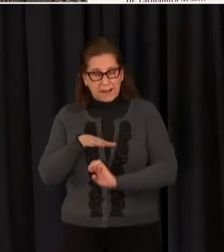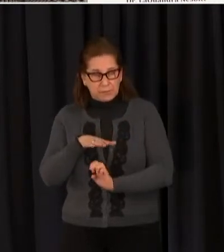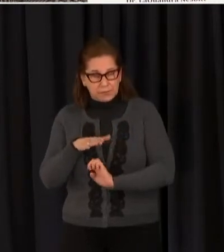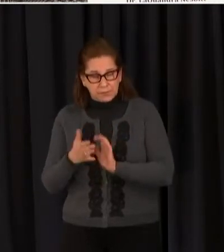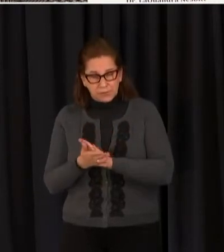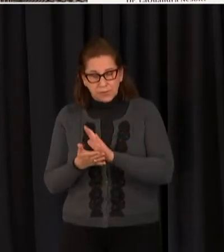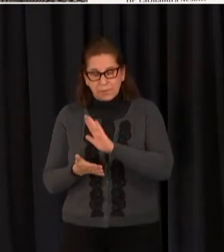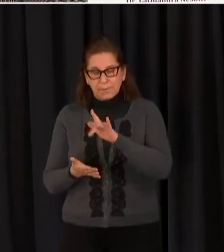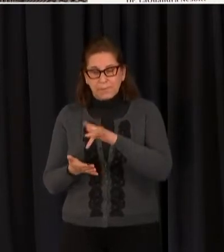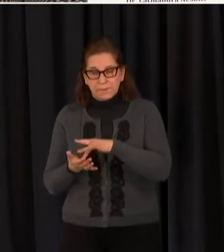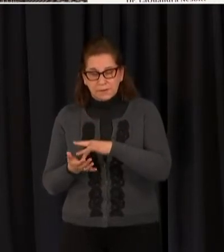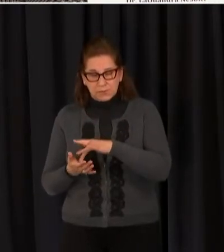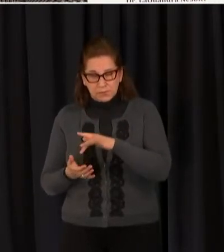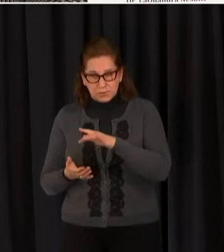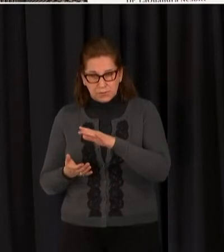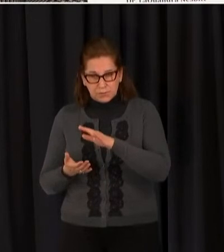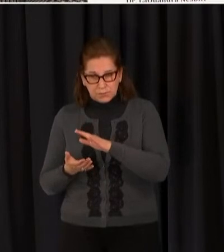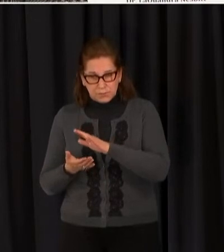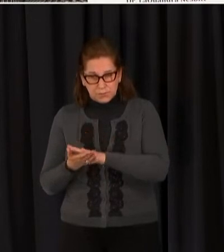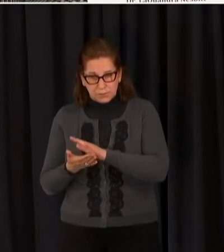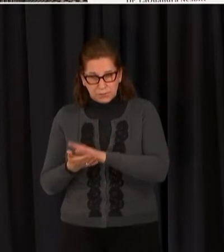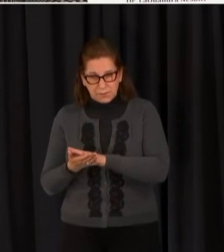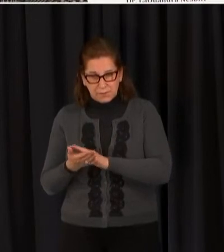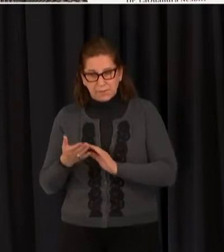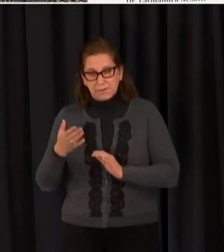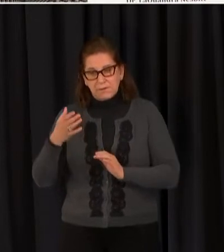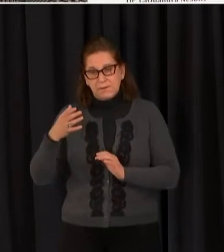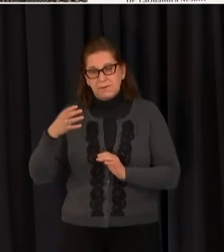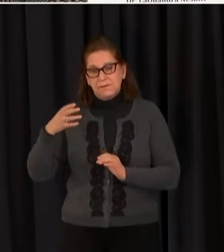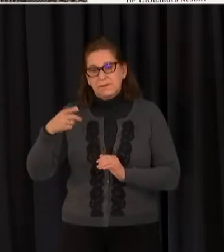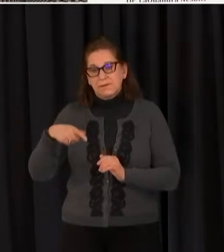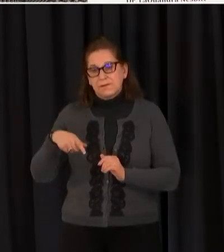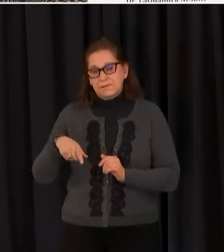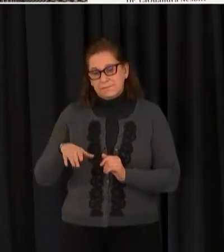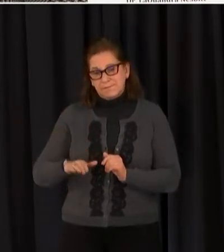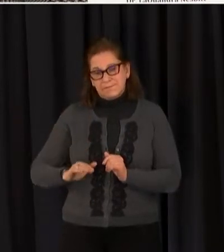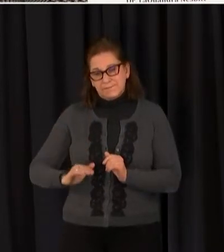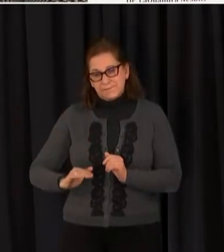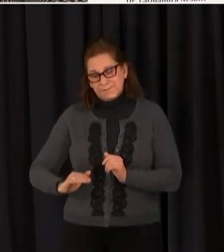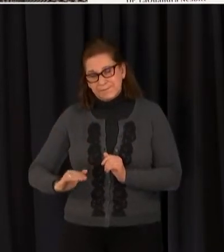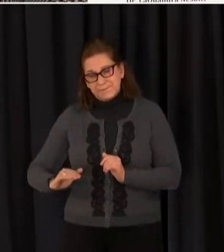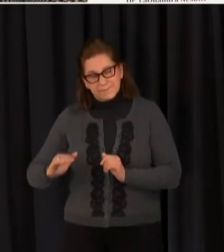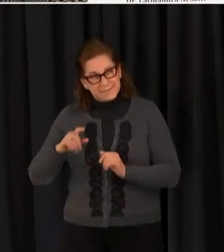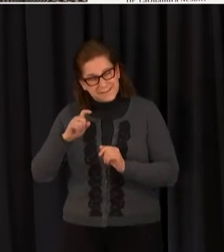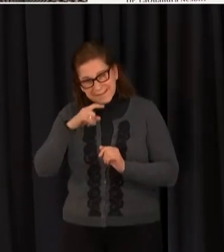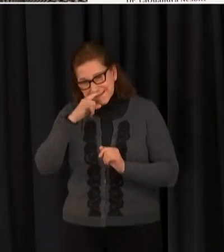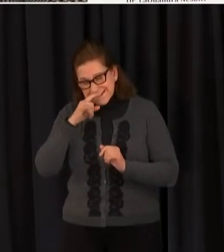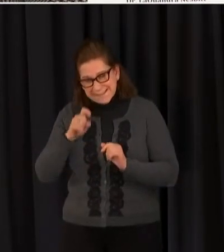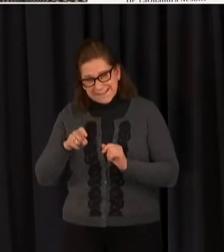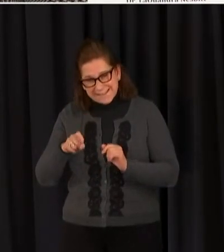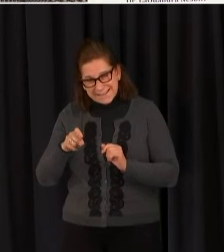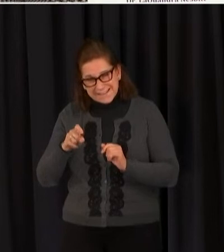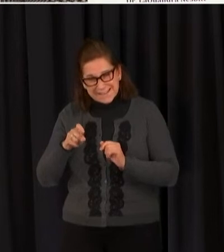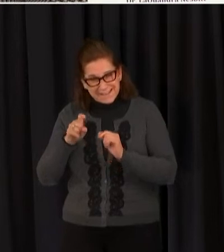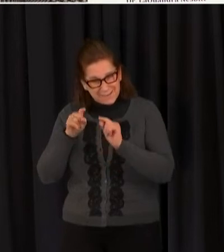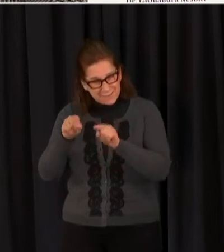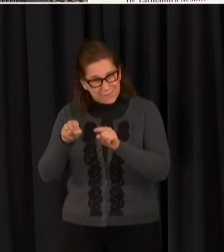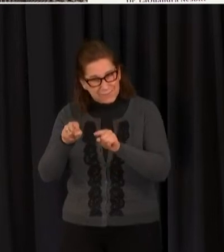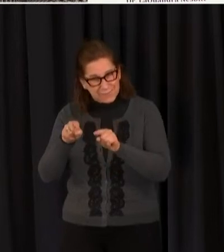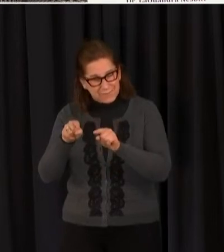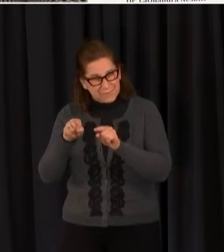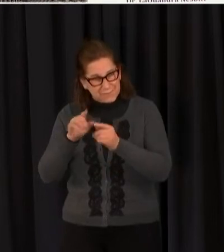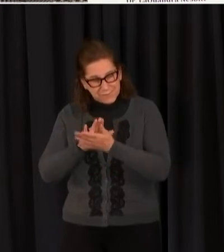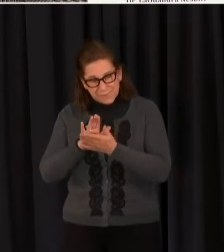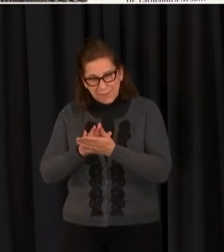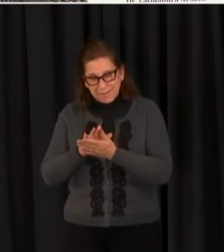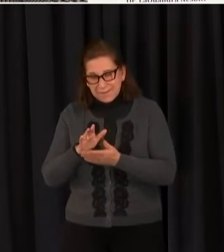onboarded later, in particular because of the how well virtual or remote learning happens, or